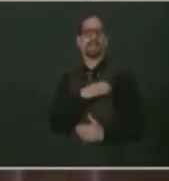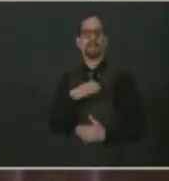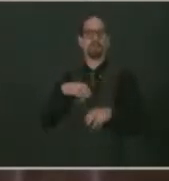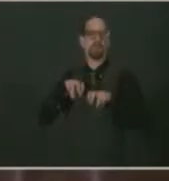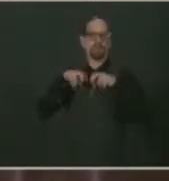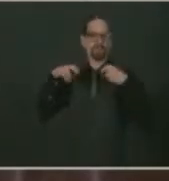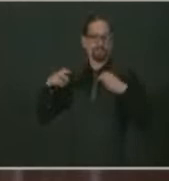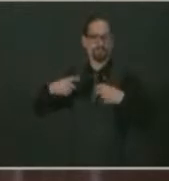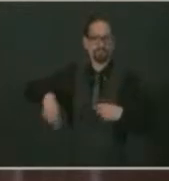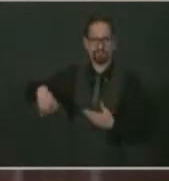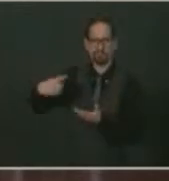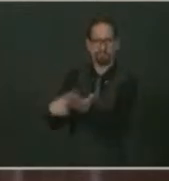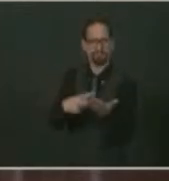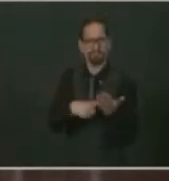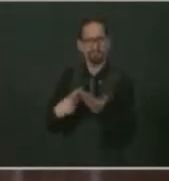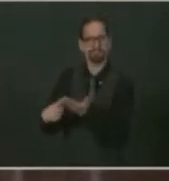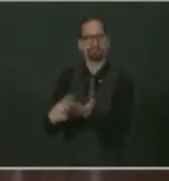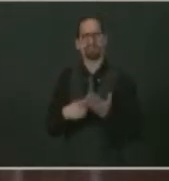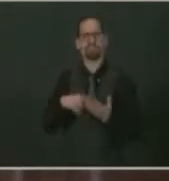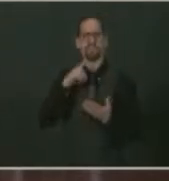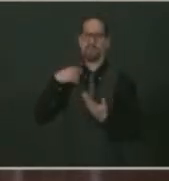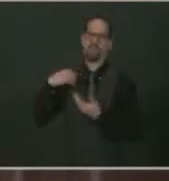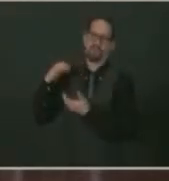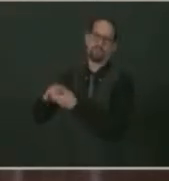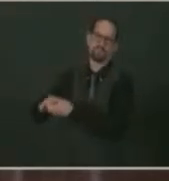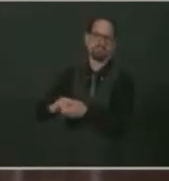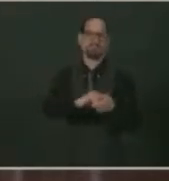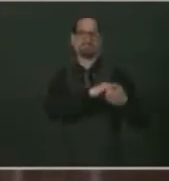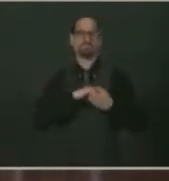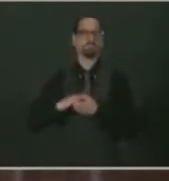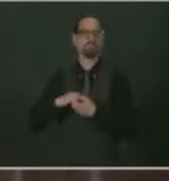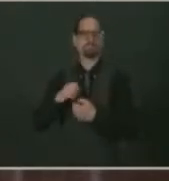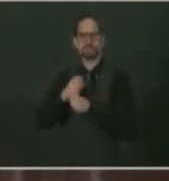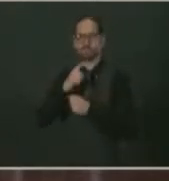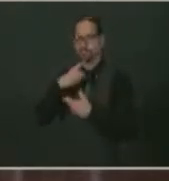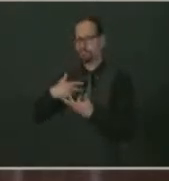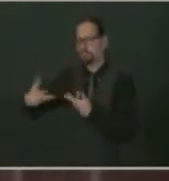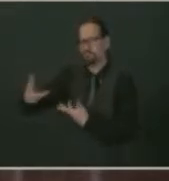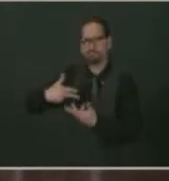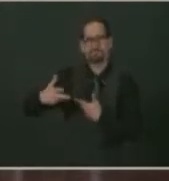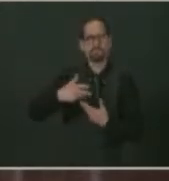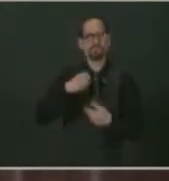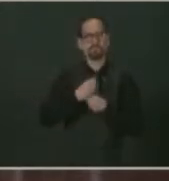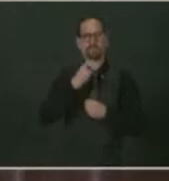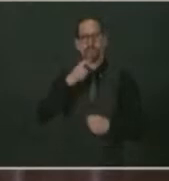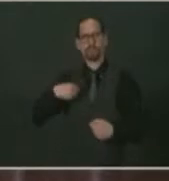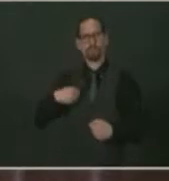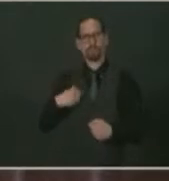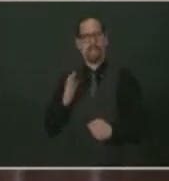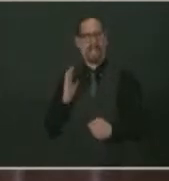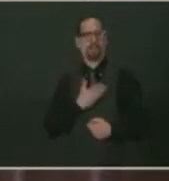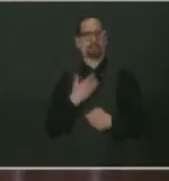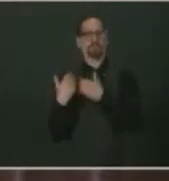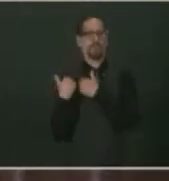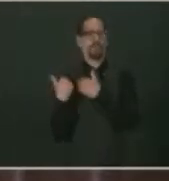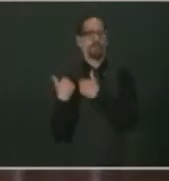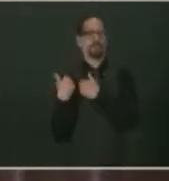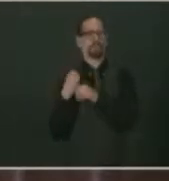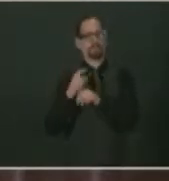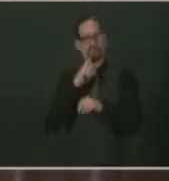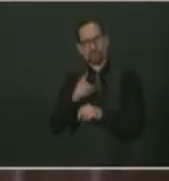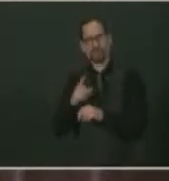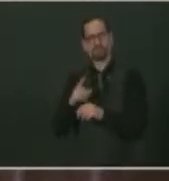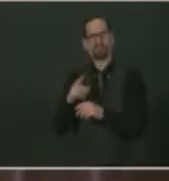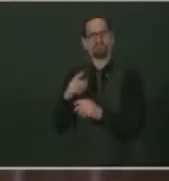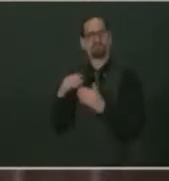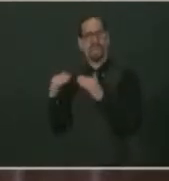been valued partners with us, holding us accountable, providing proposals on how we can make improvements. We have